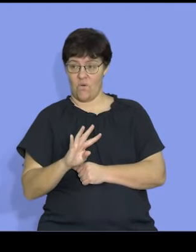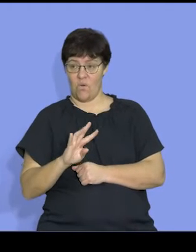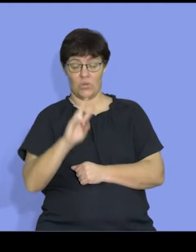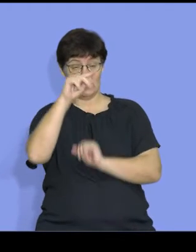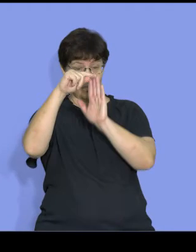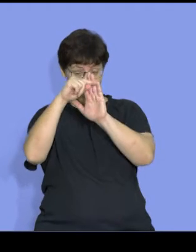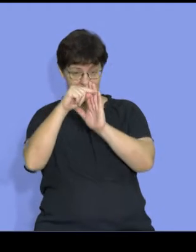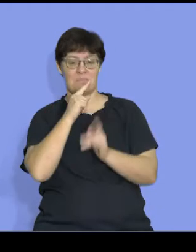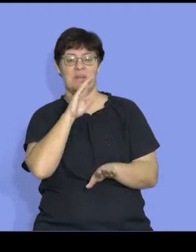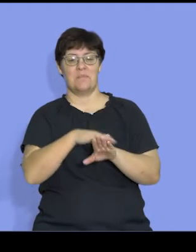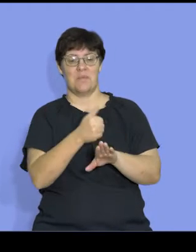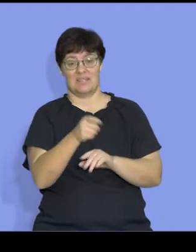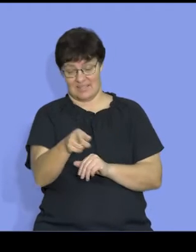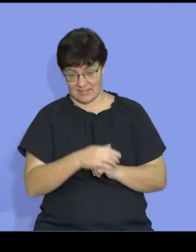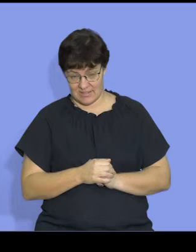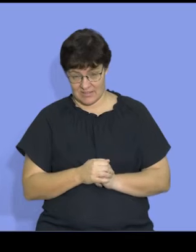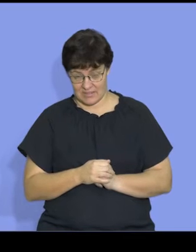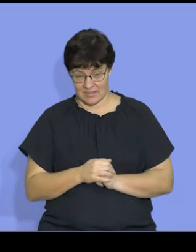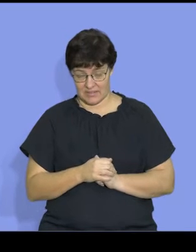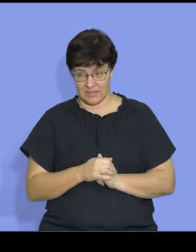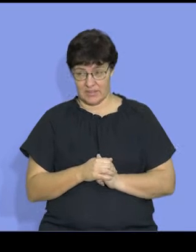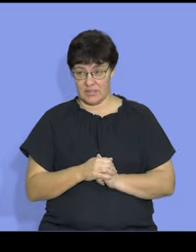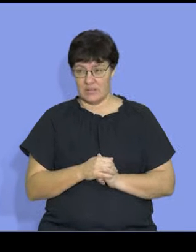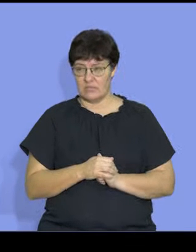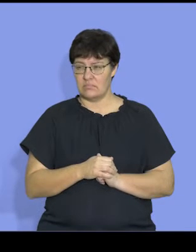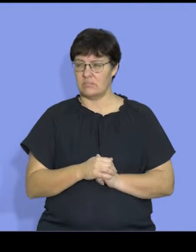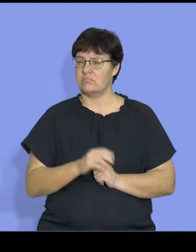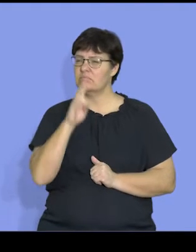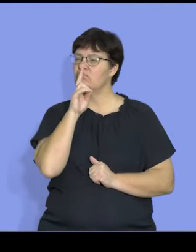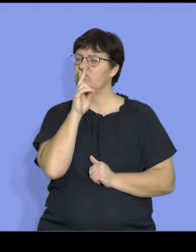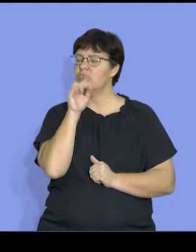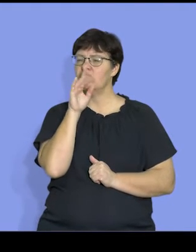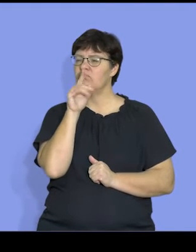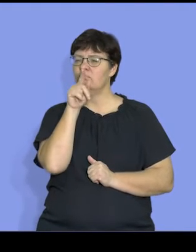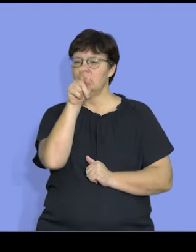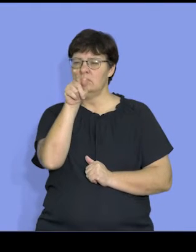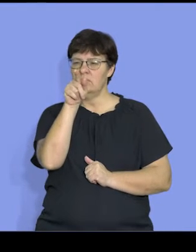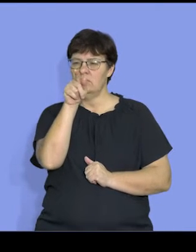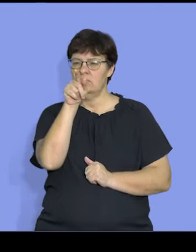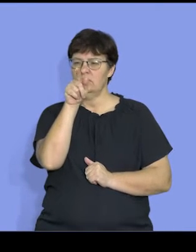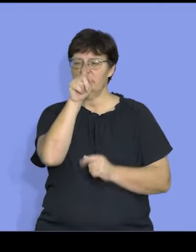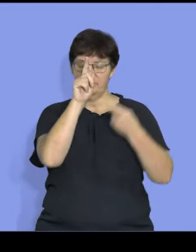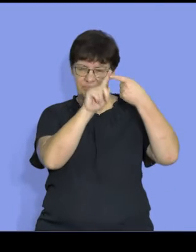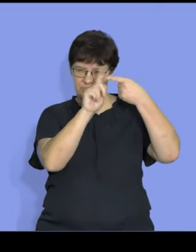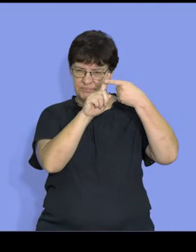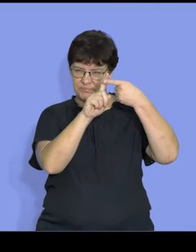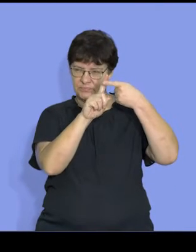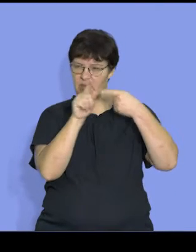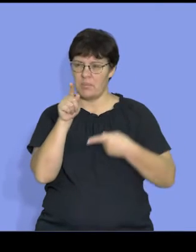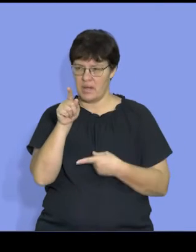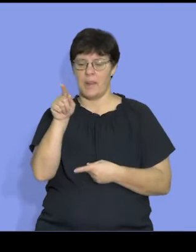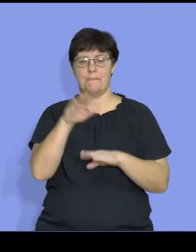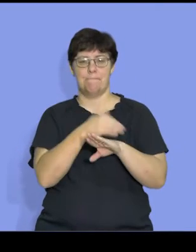a base. Right. Now, if you look at the hydrogen sulfate ion, in reaction 1, it acts as a